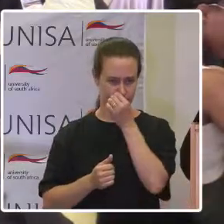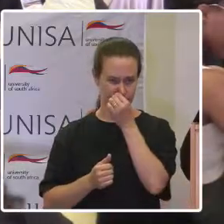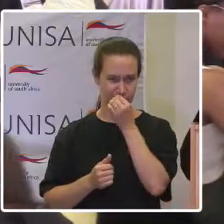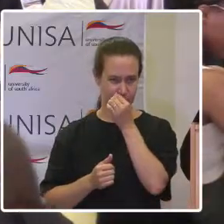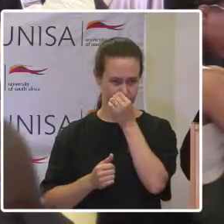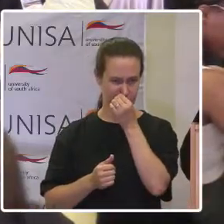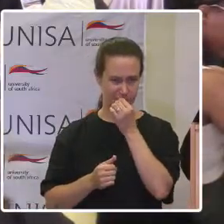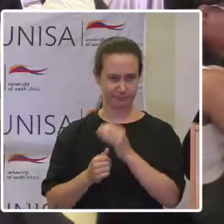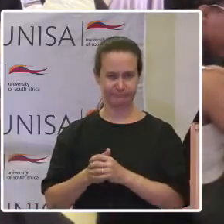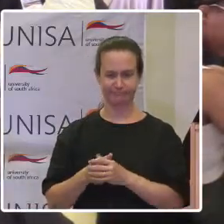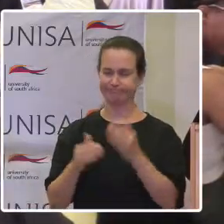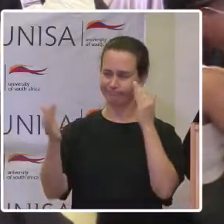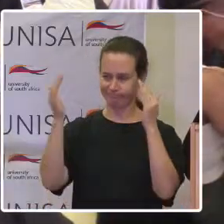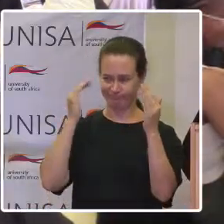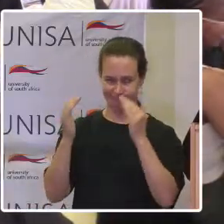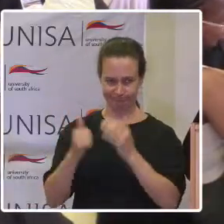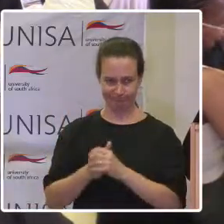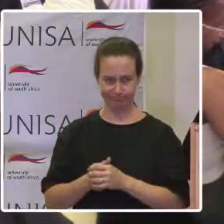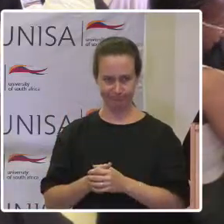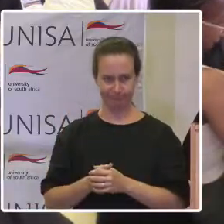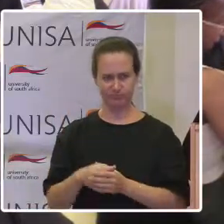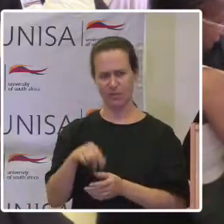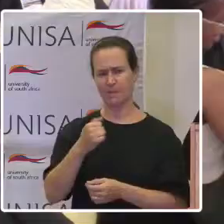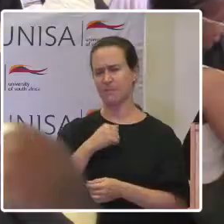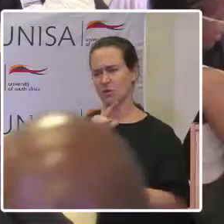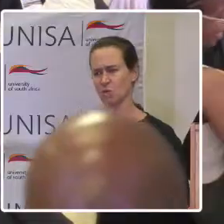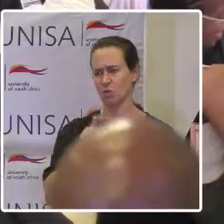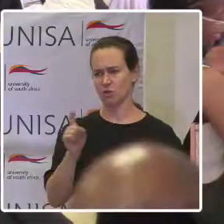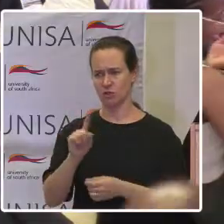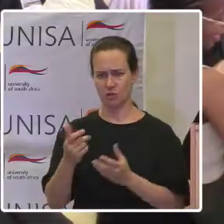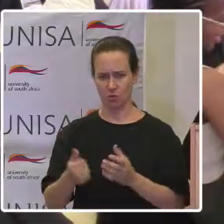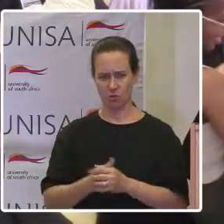Thank you and good day. My question will